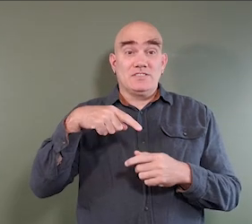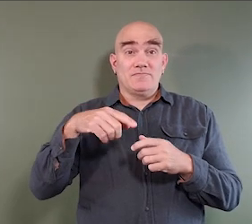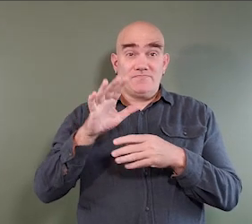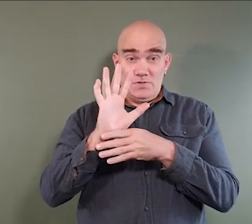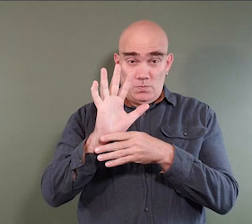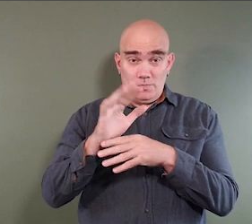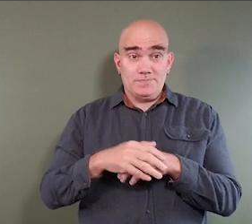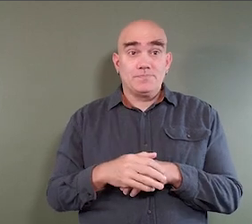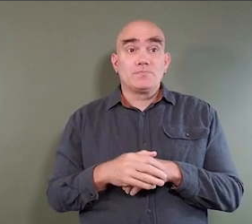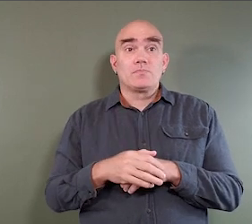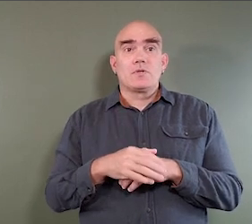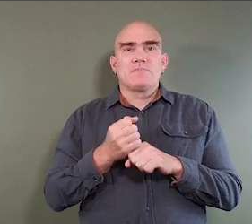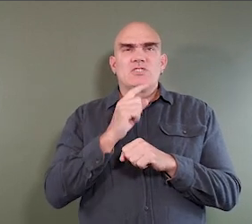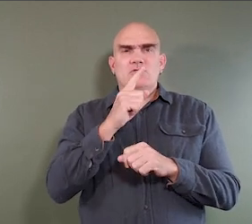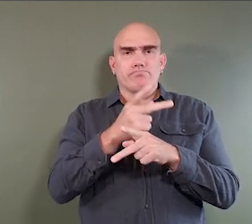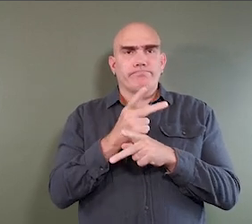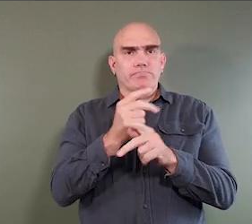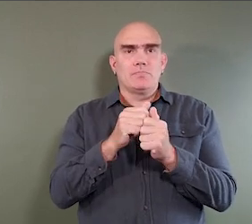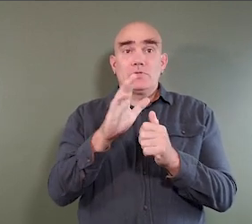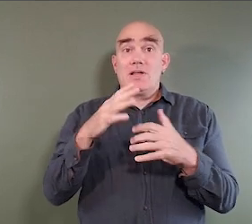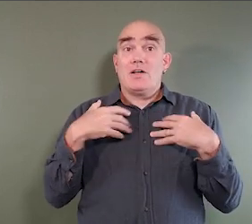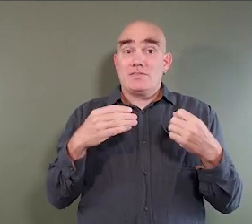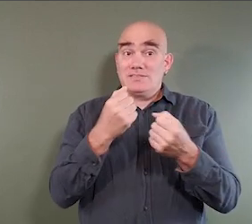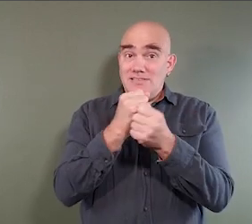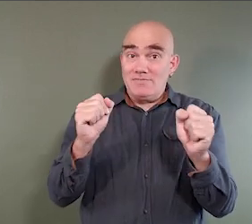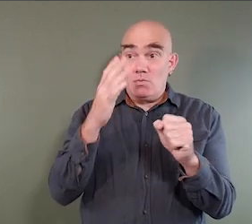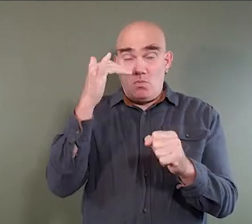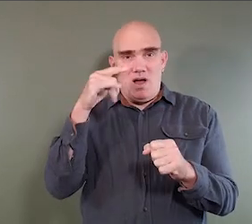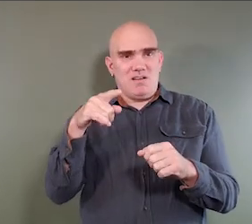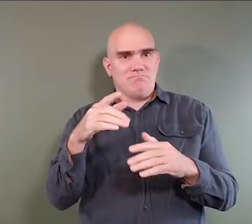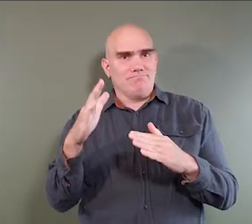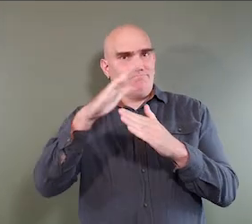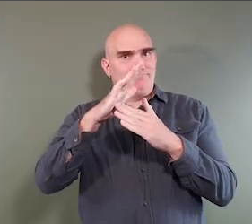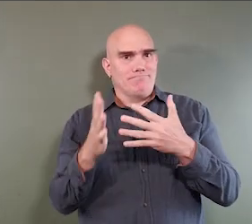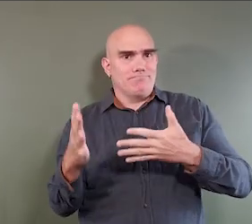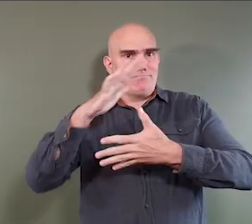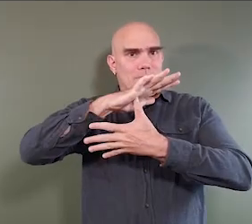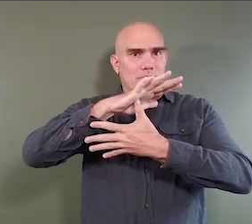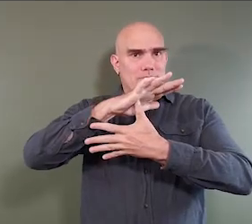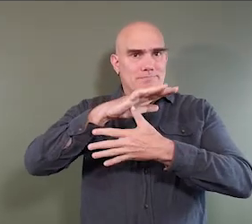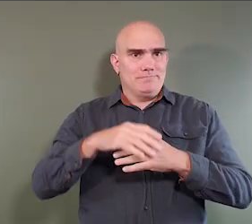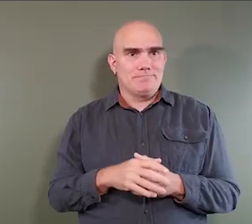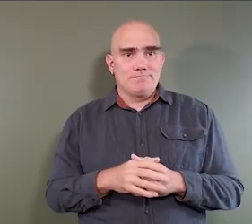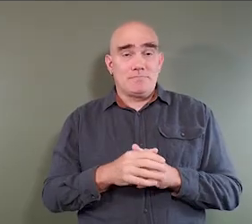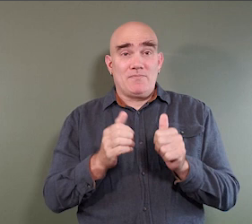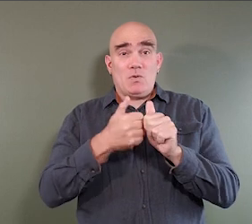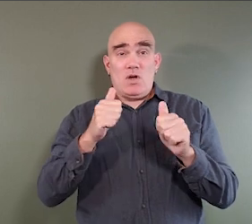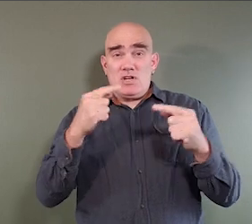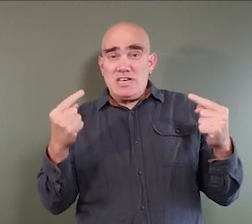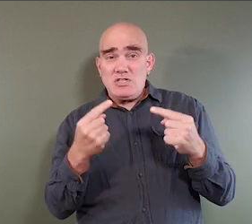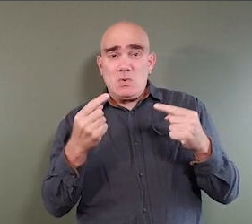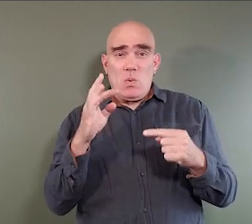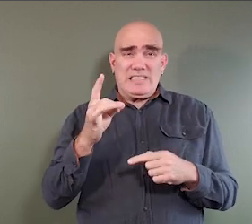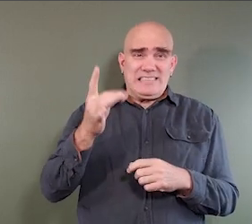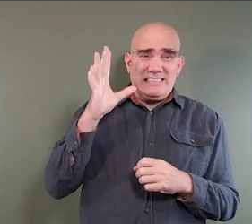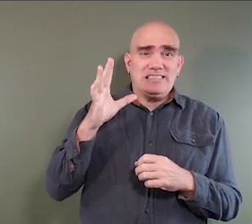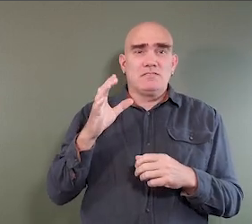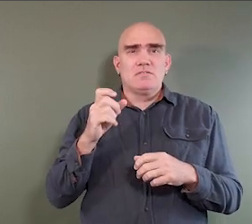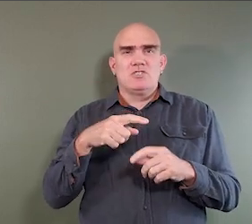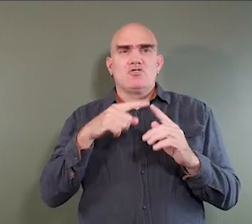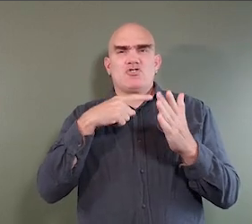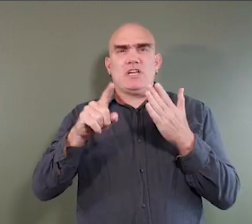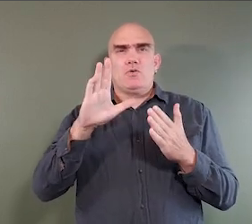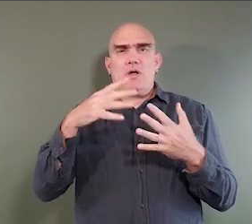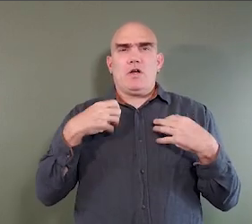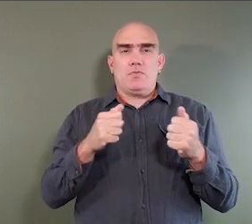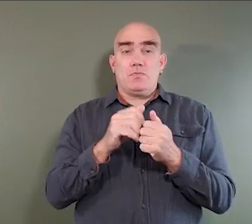When joining us for this video, you need to take some precautions as your health and safety are the most important. To avoid any injury or